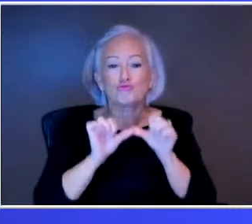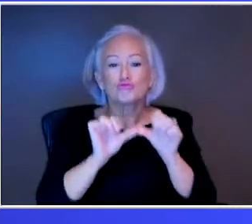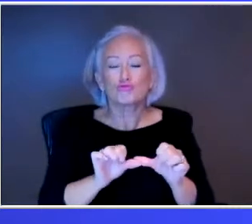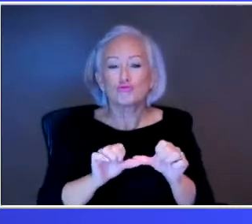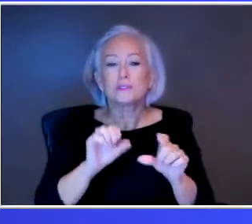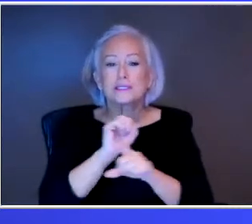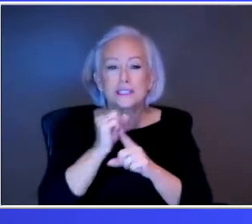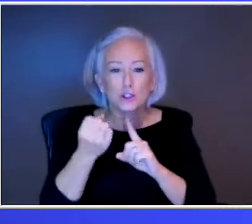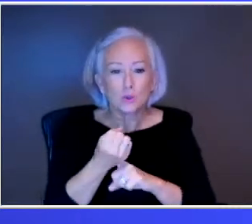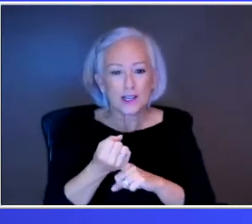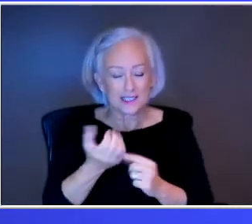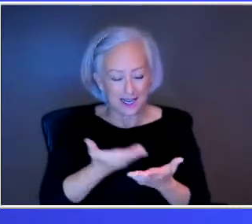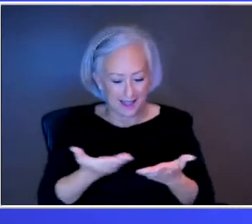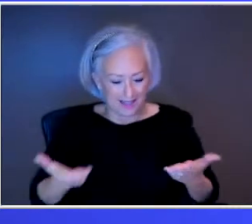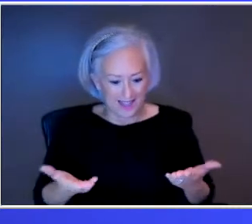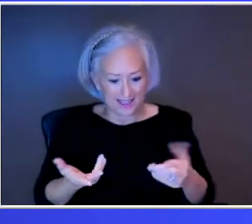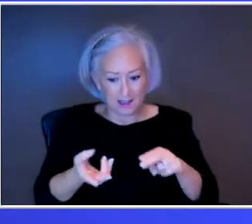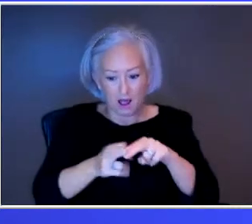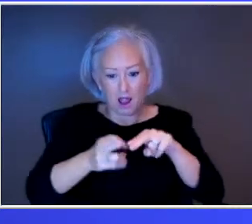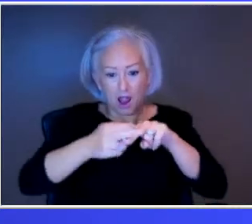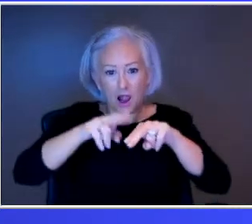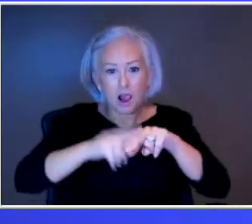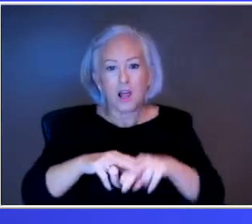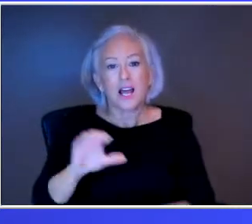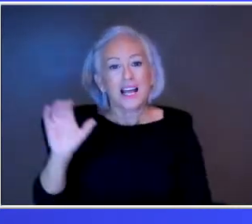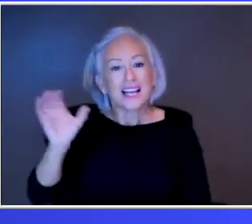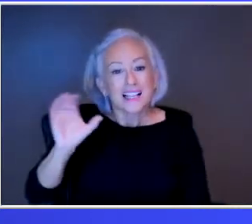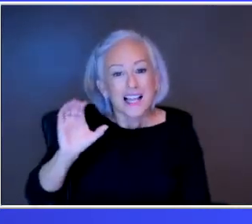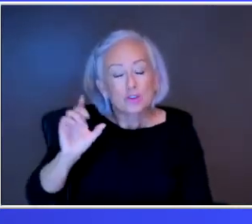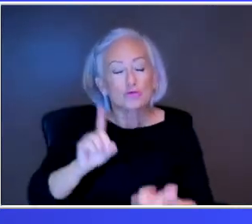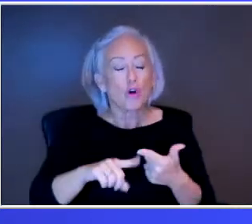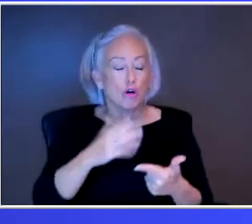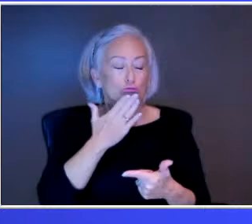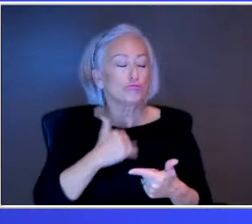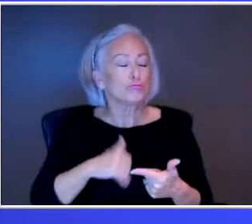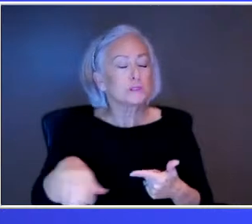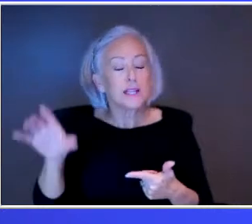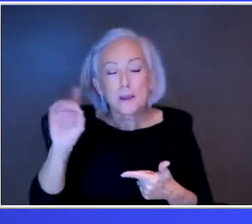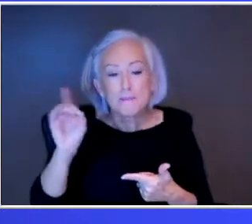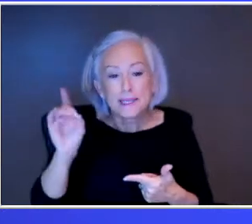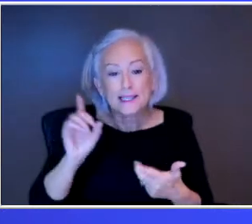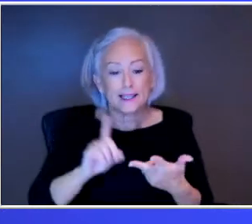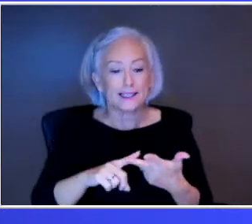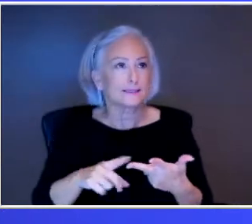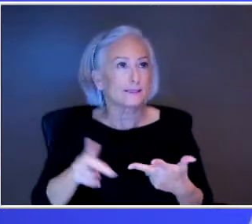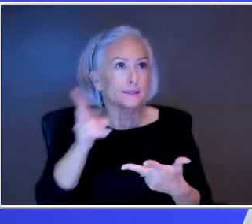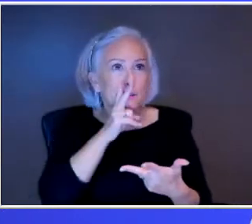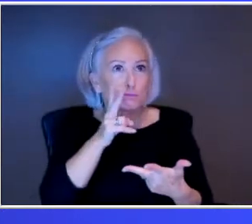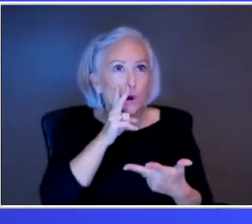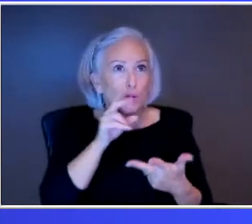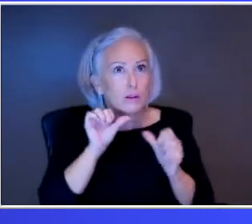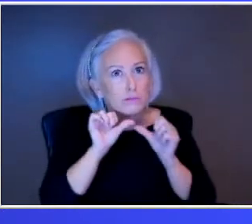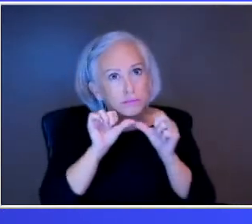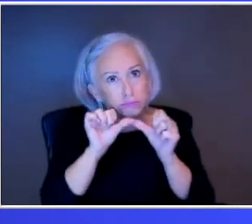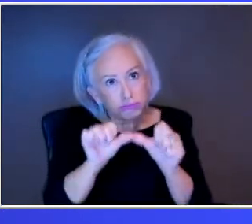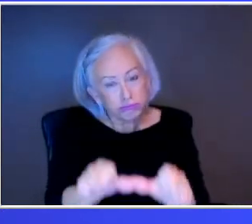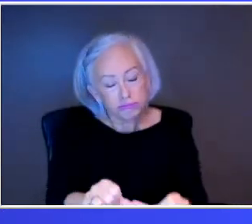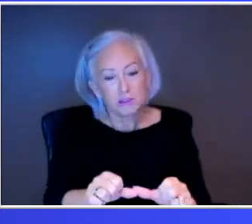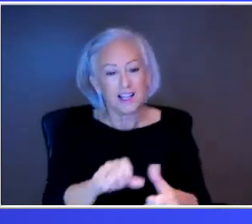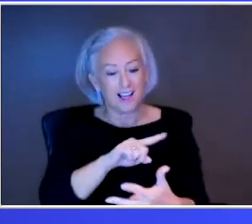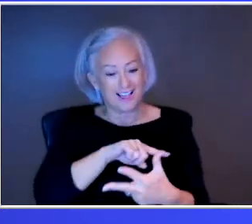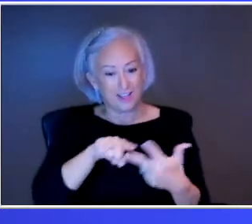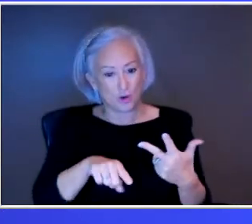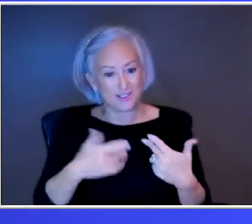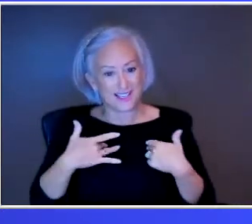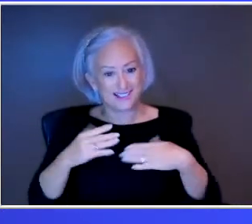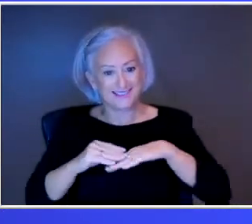up. Cholesterol, diabetes, years of smoking, those things tend to be affecting the